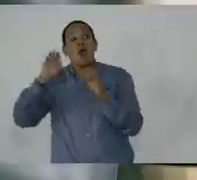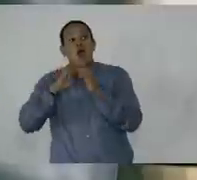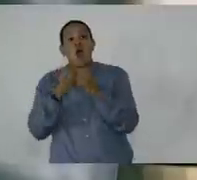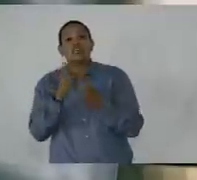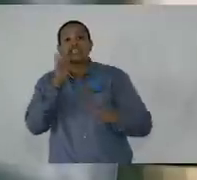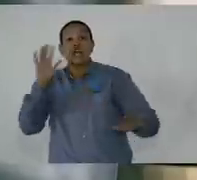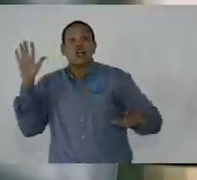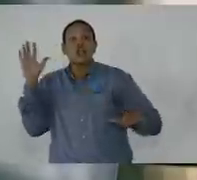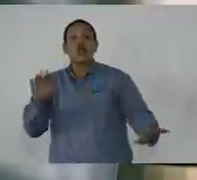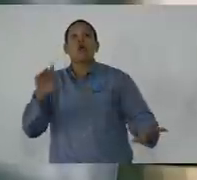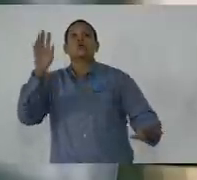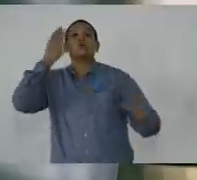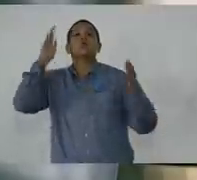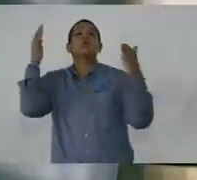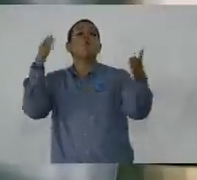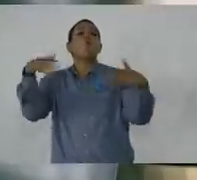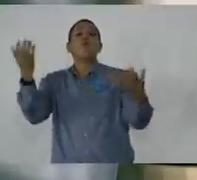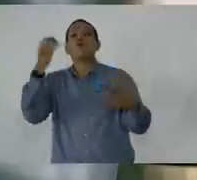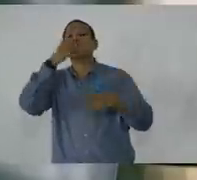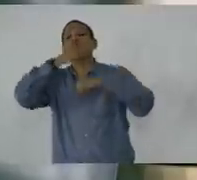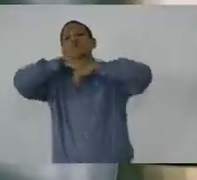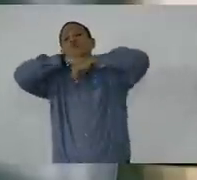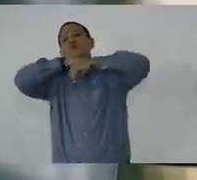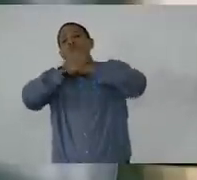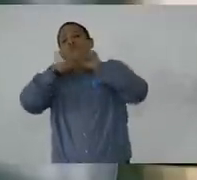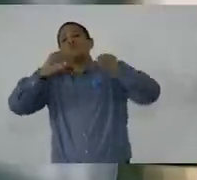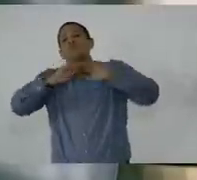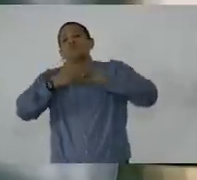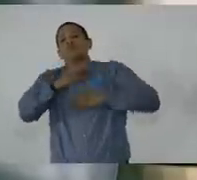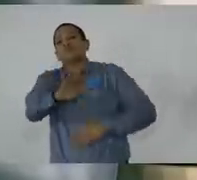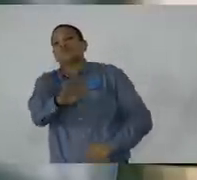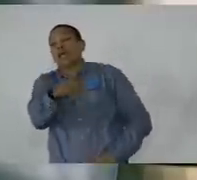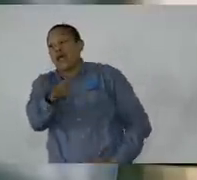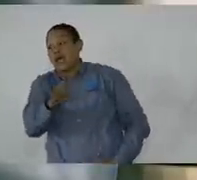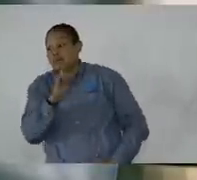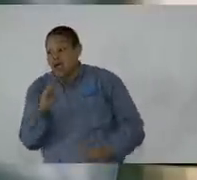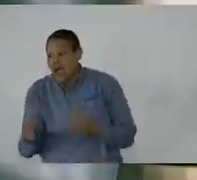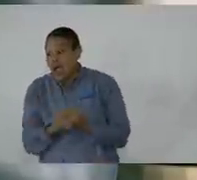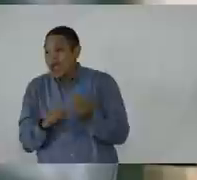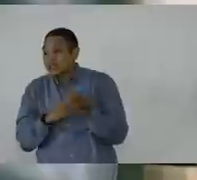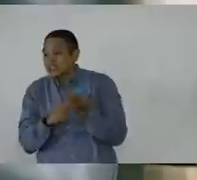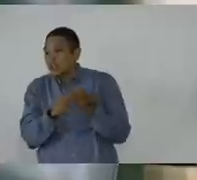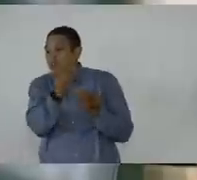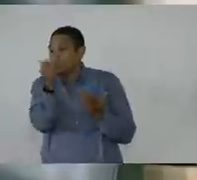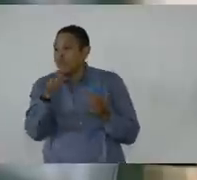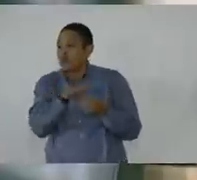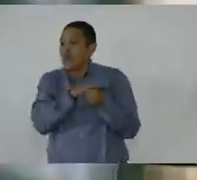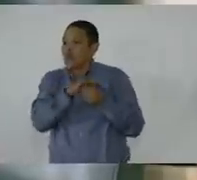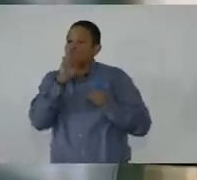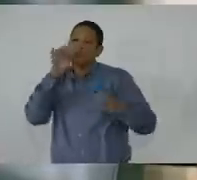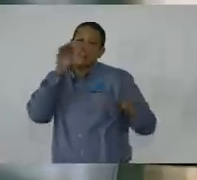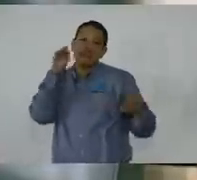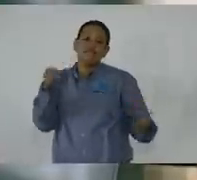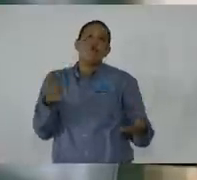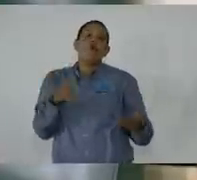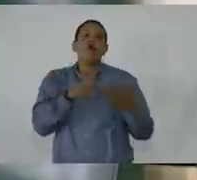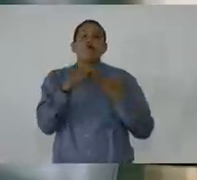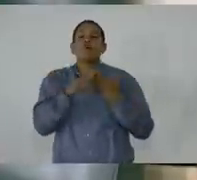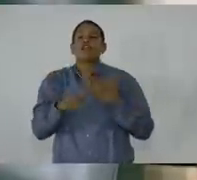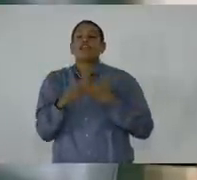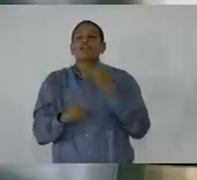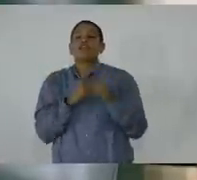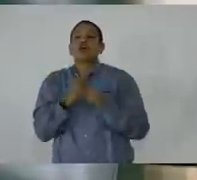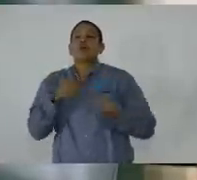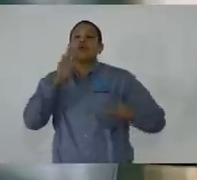thrust towards food security for the region. And let's just discuss a few areas of focus of projects this year. We're